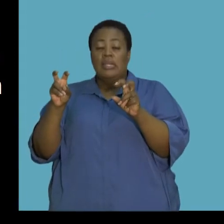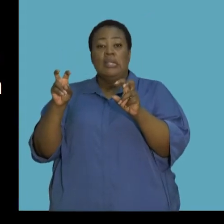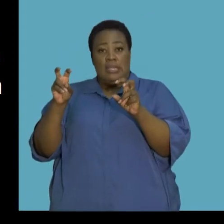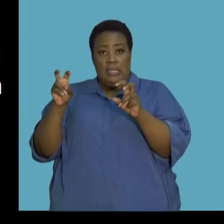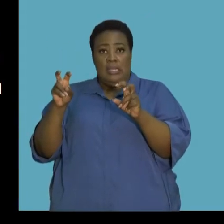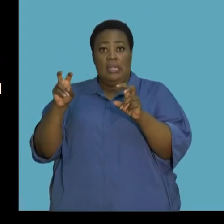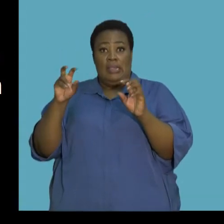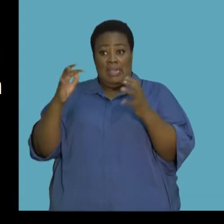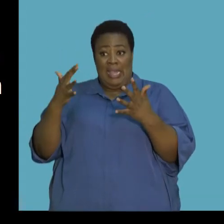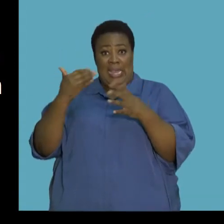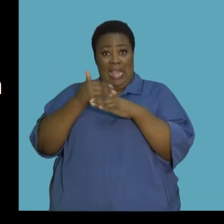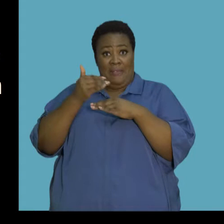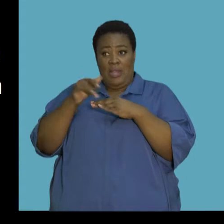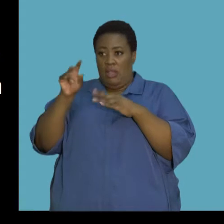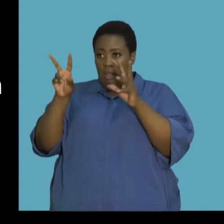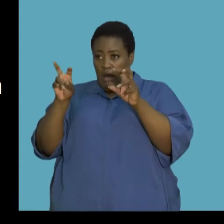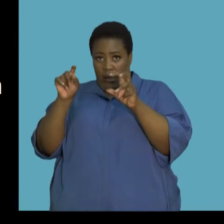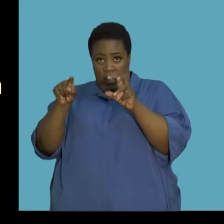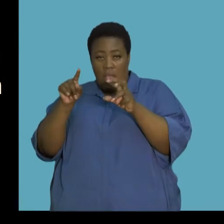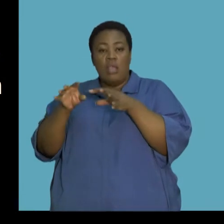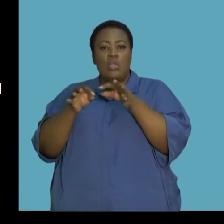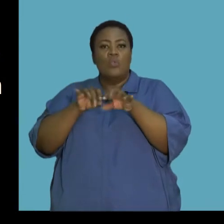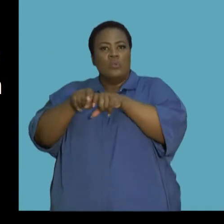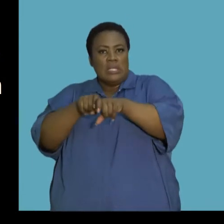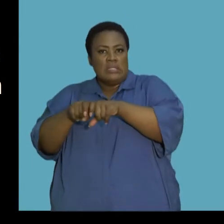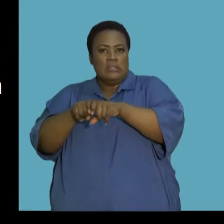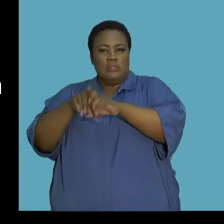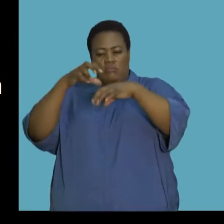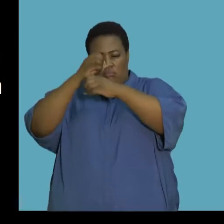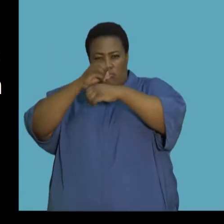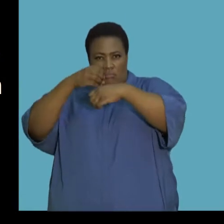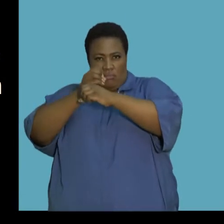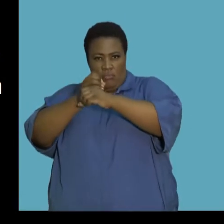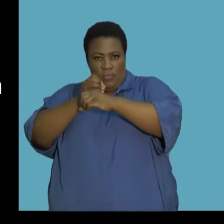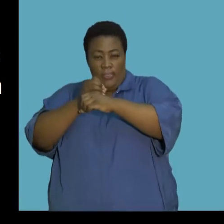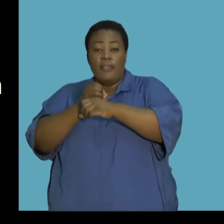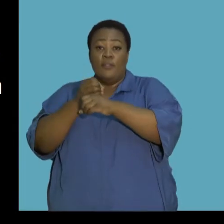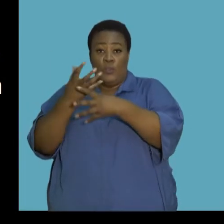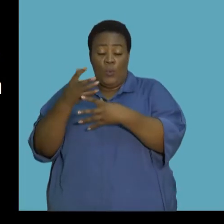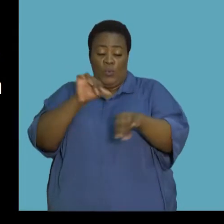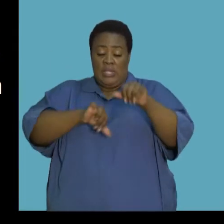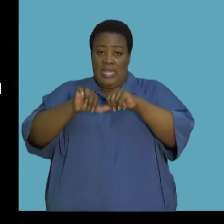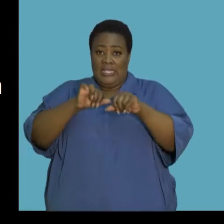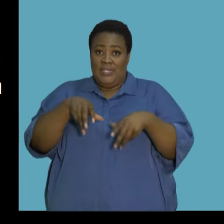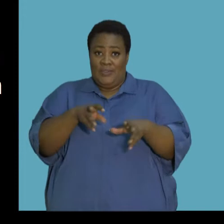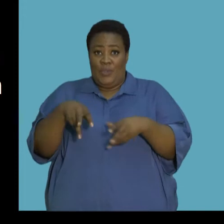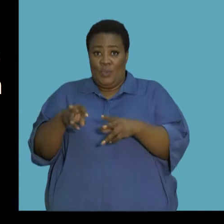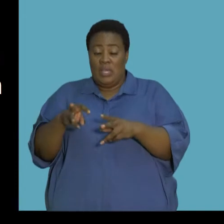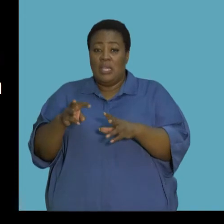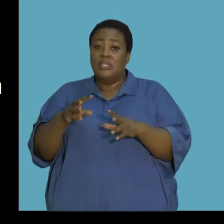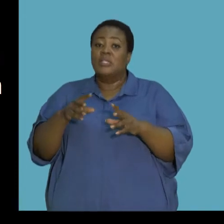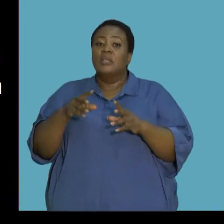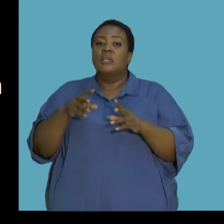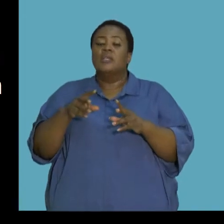is empirically tested. In simple terms, the scientific method is a way for scientists to